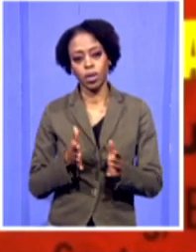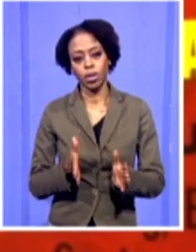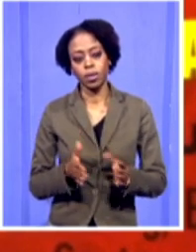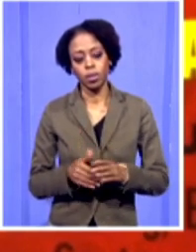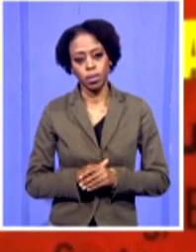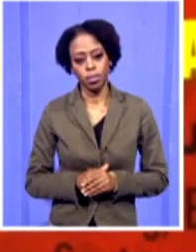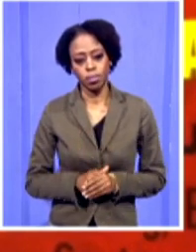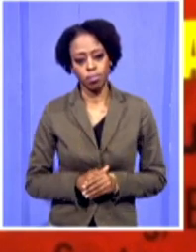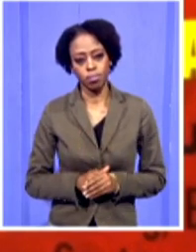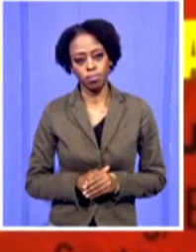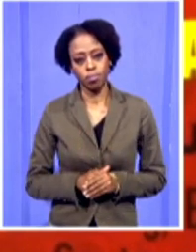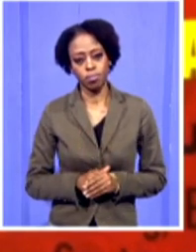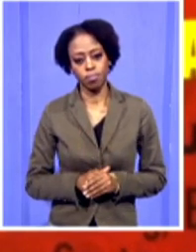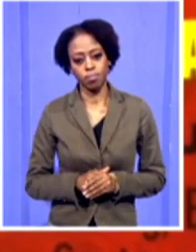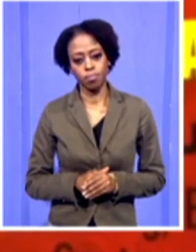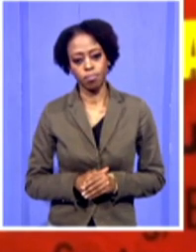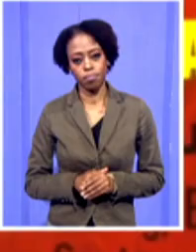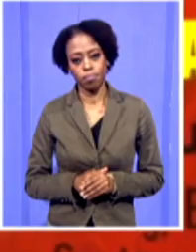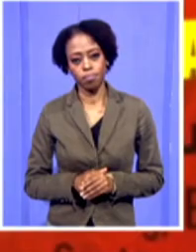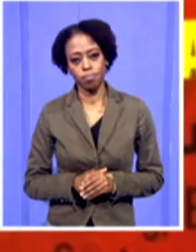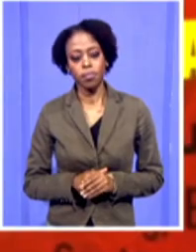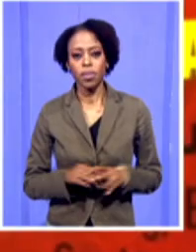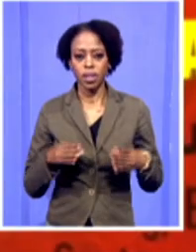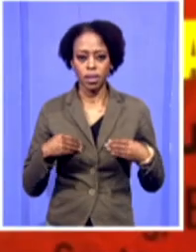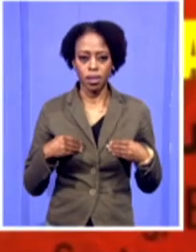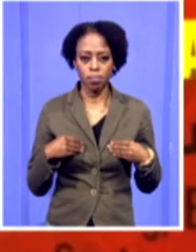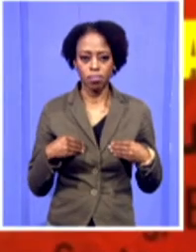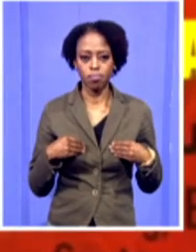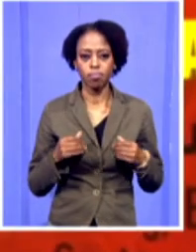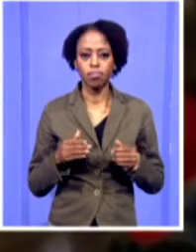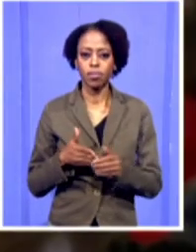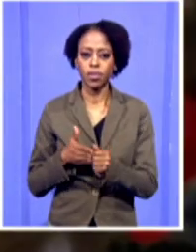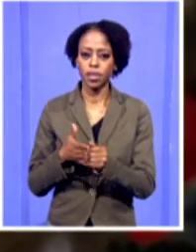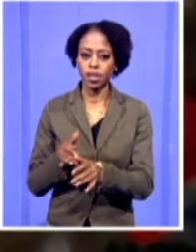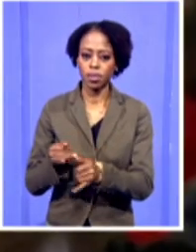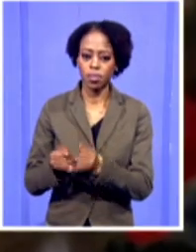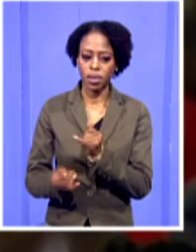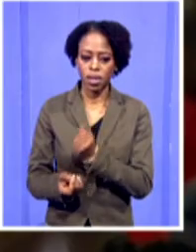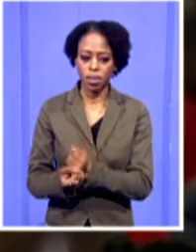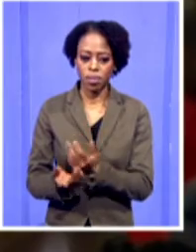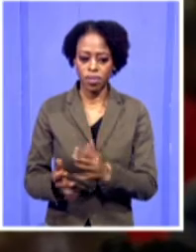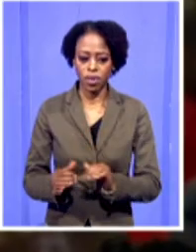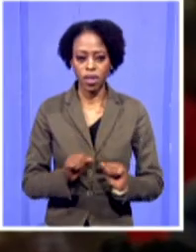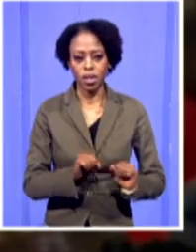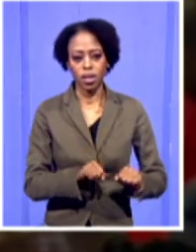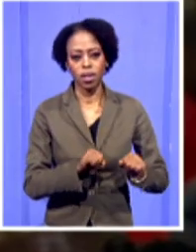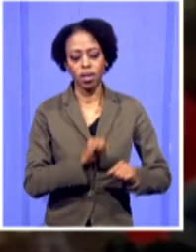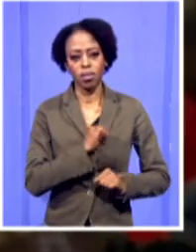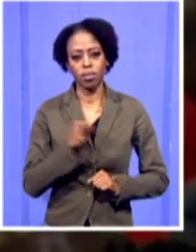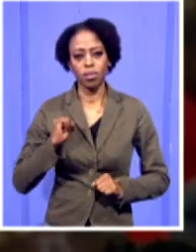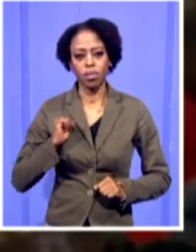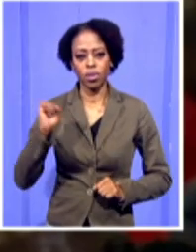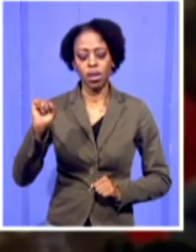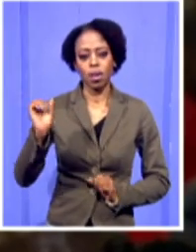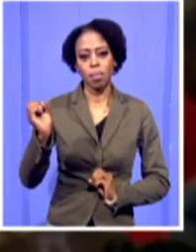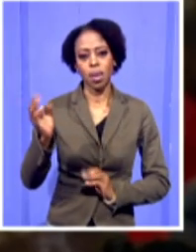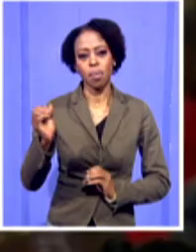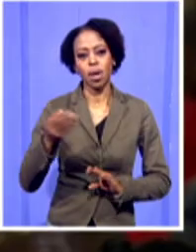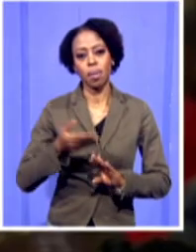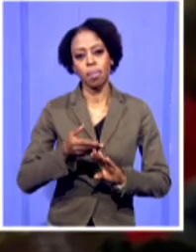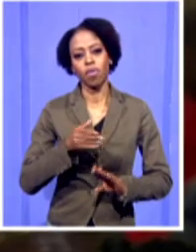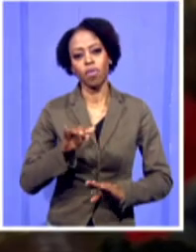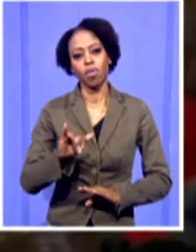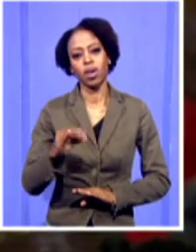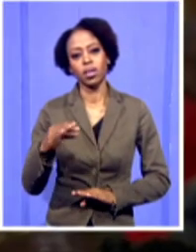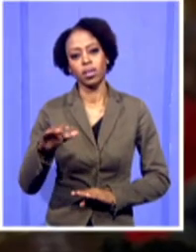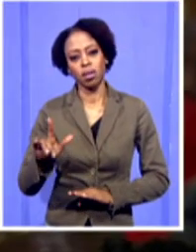Let's accept leadership erred and allowed COSATU to speak before the